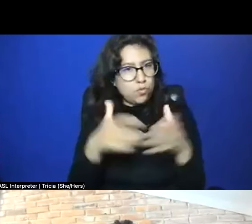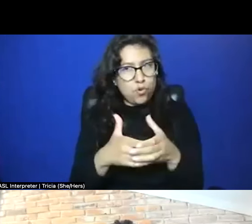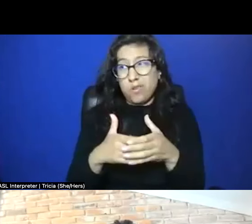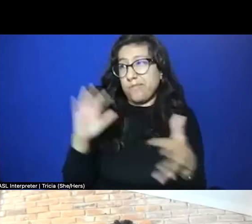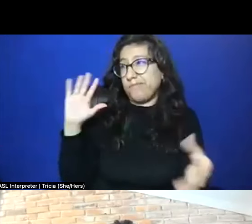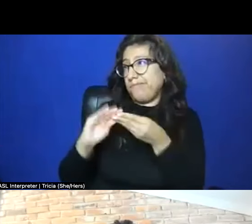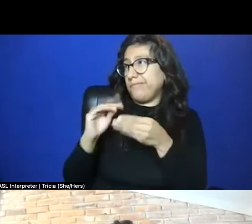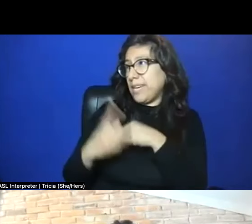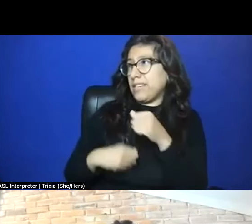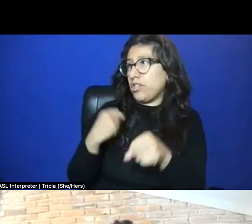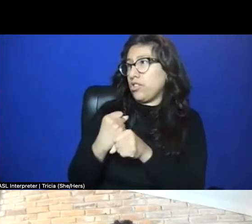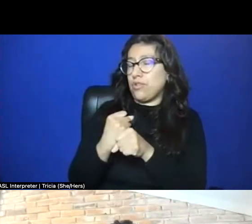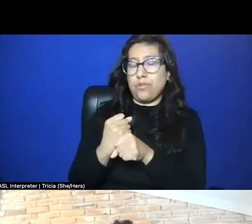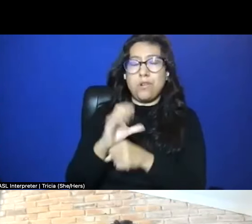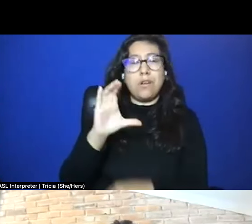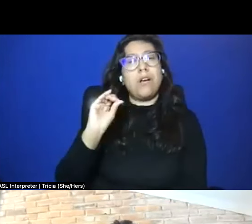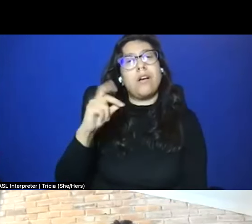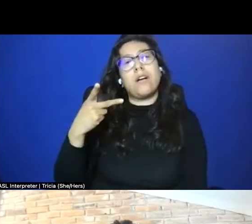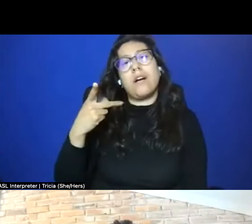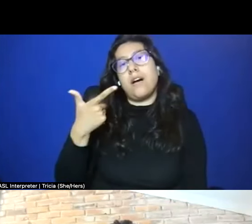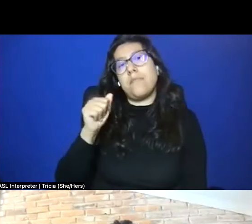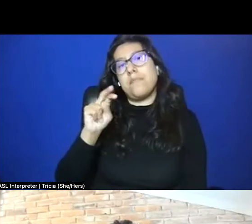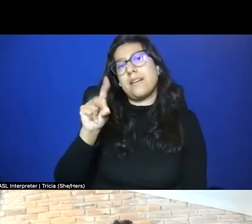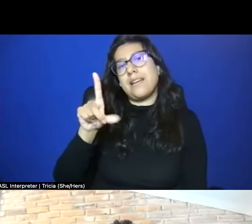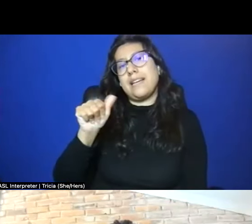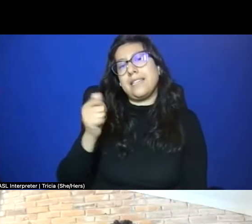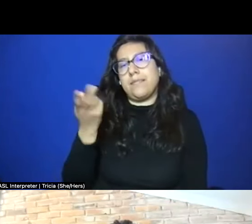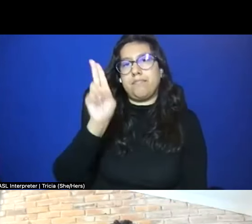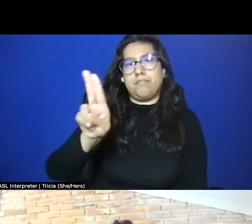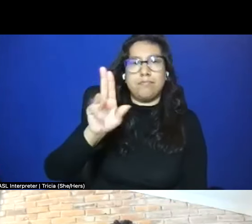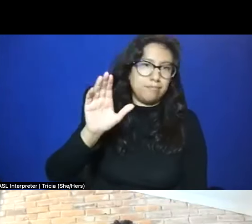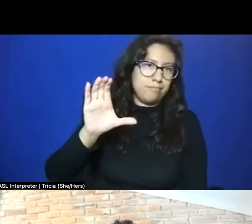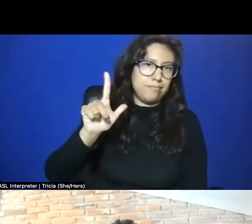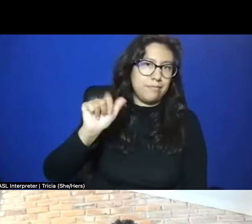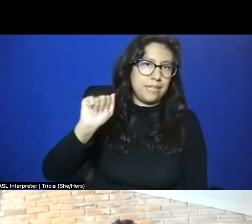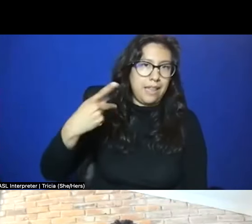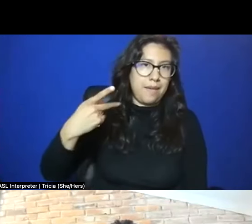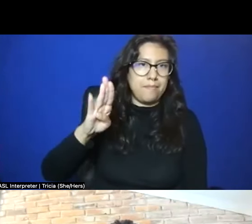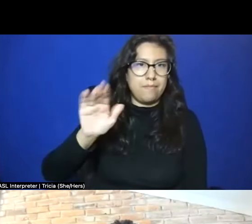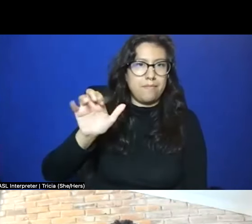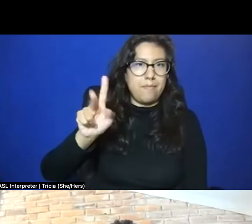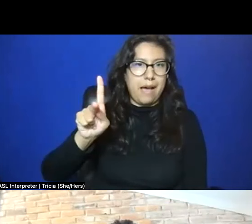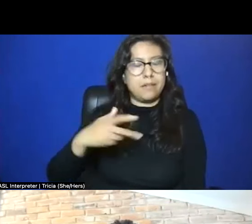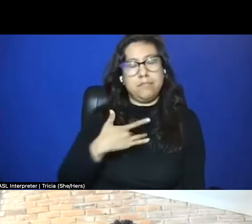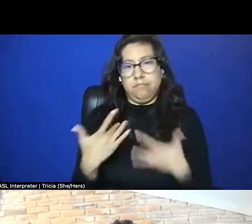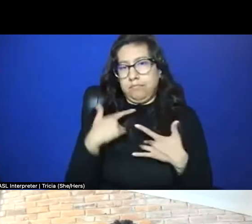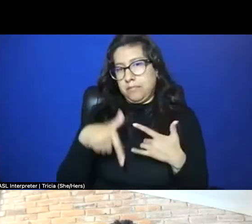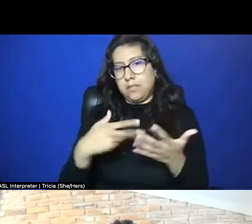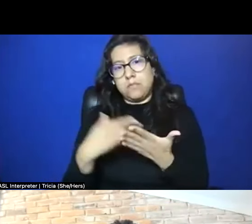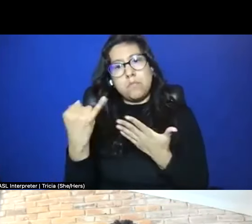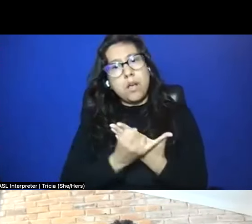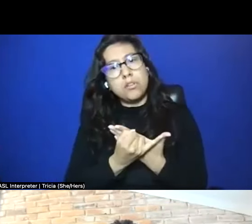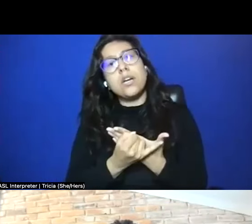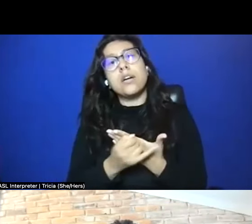this Copaganda Clapback project. And yeah, I think I was really excited about this project.